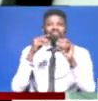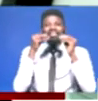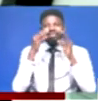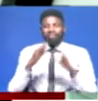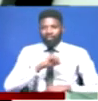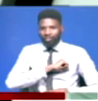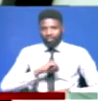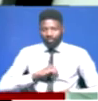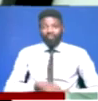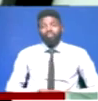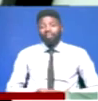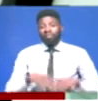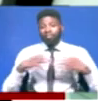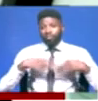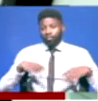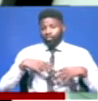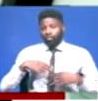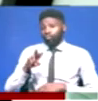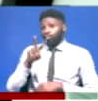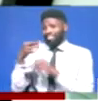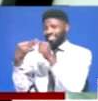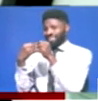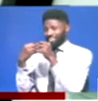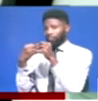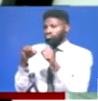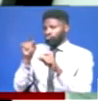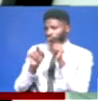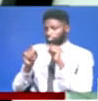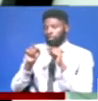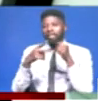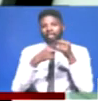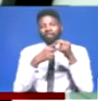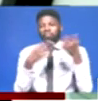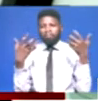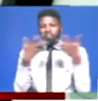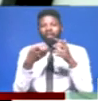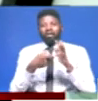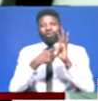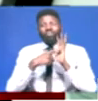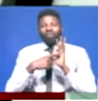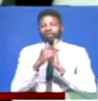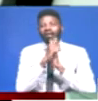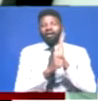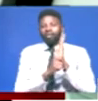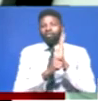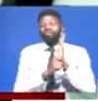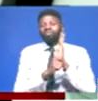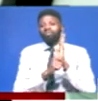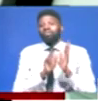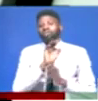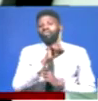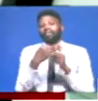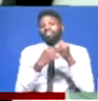pool of 28 met the requirements of the Article 106 of the Constitution. Meru Senator-elect Murungi Kathuri will face off